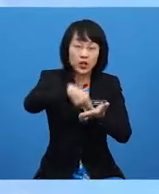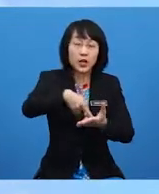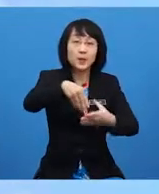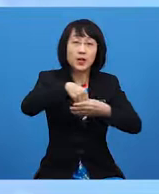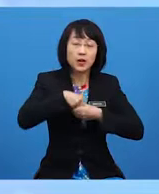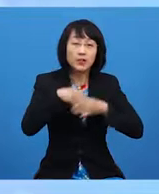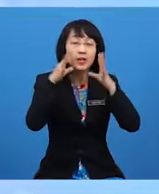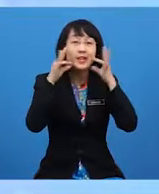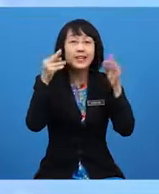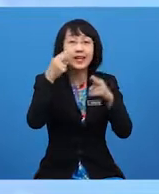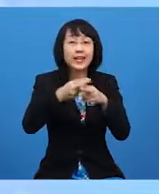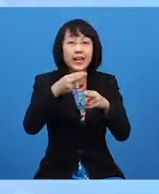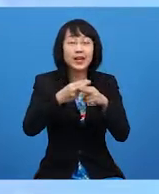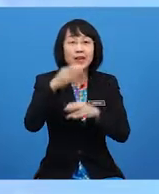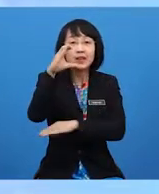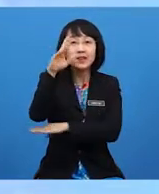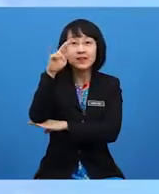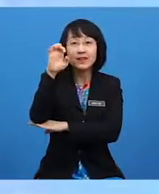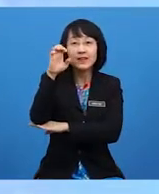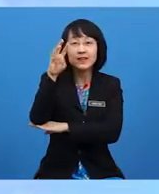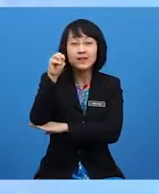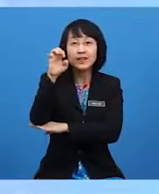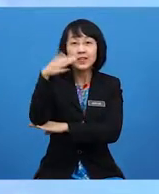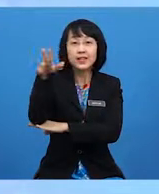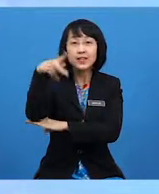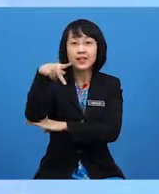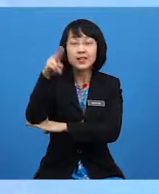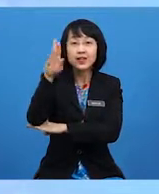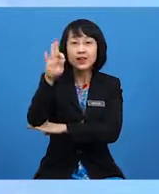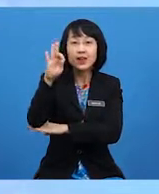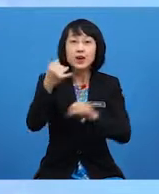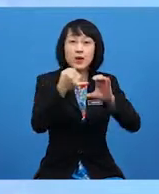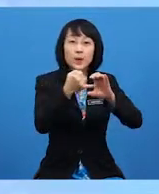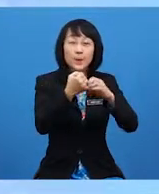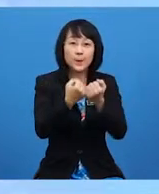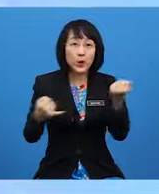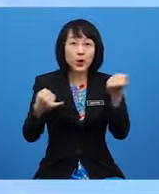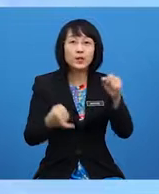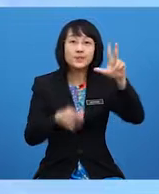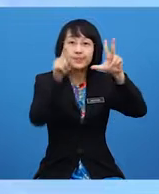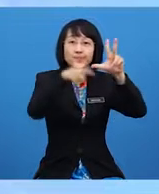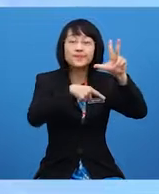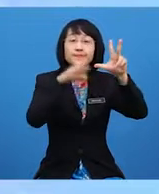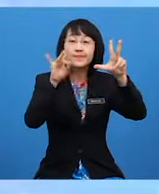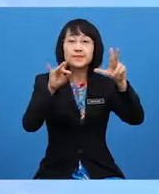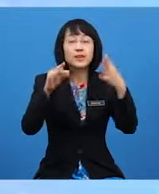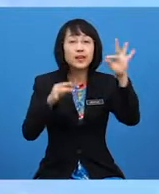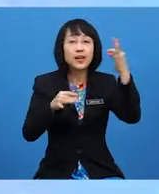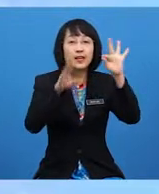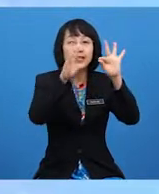August 2005. Wow! The average lifespan of a cat is 15 years.